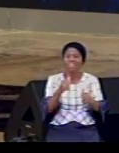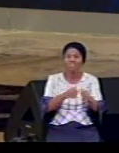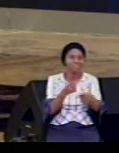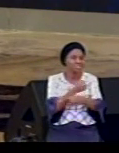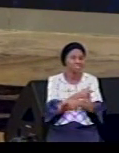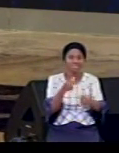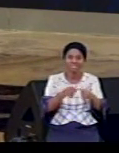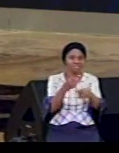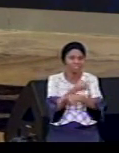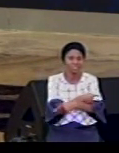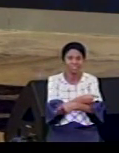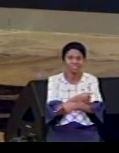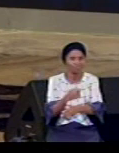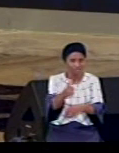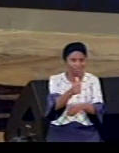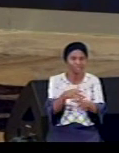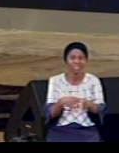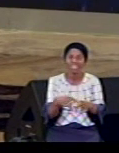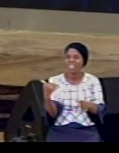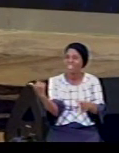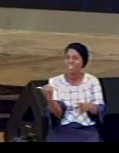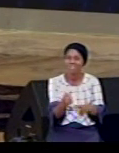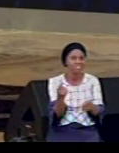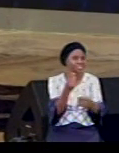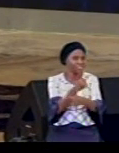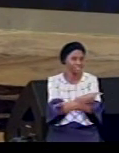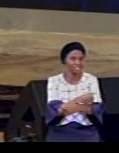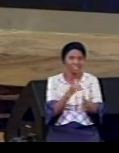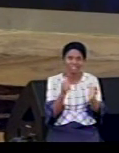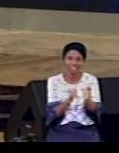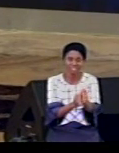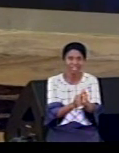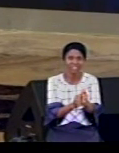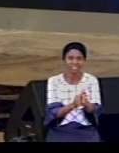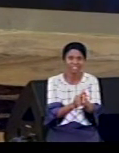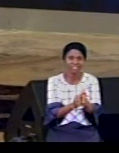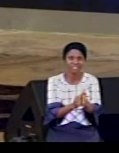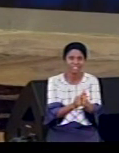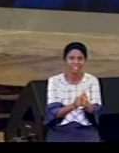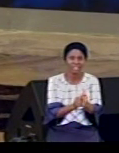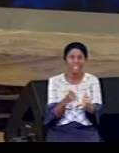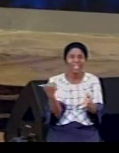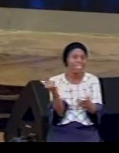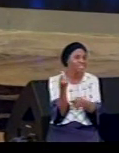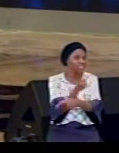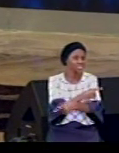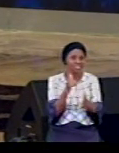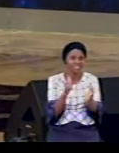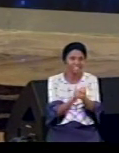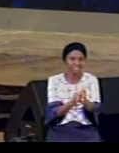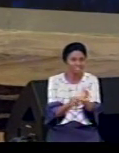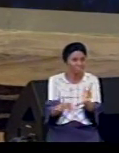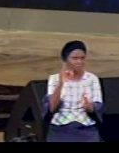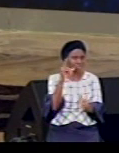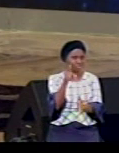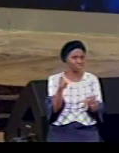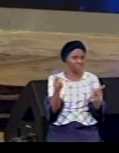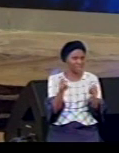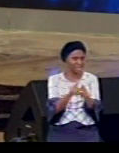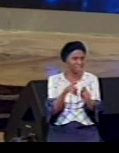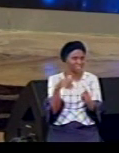day, any day that finds you a coward is a lost day.